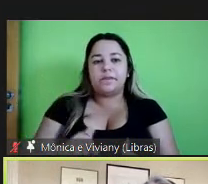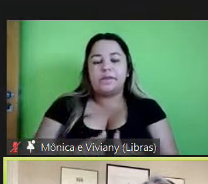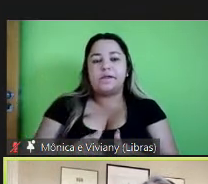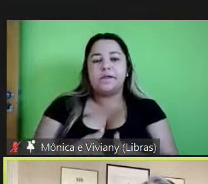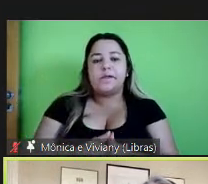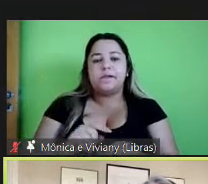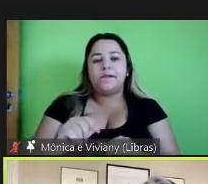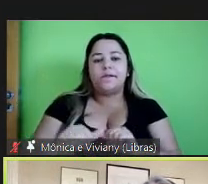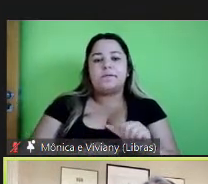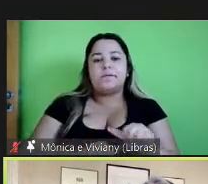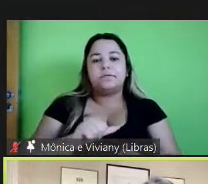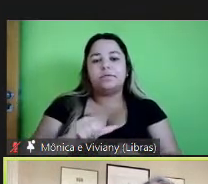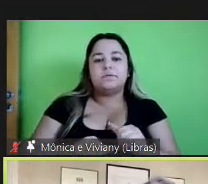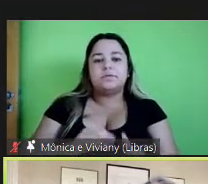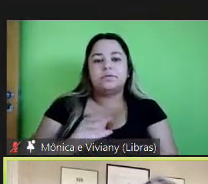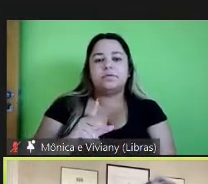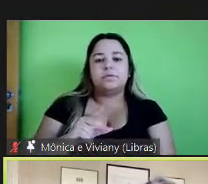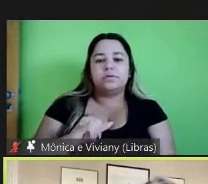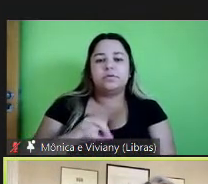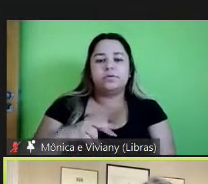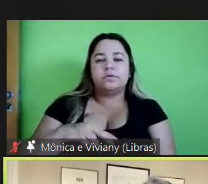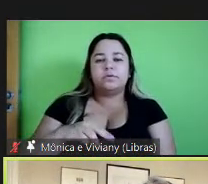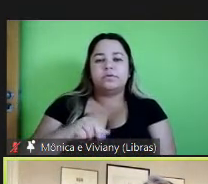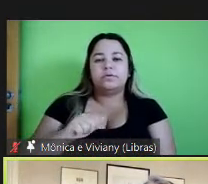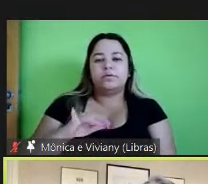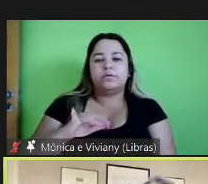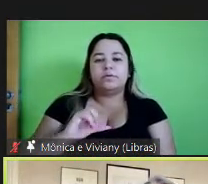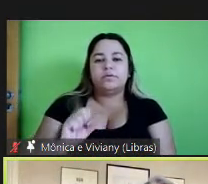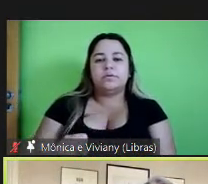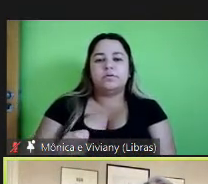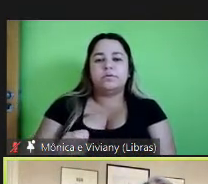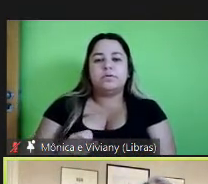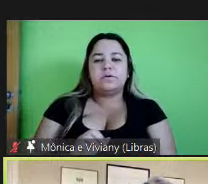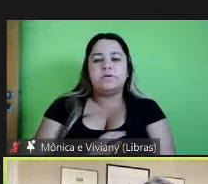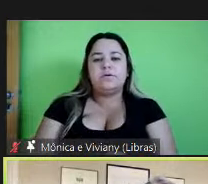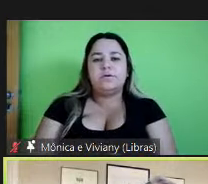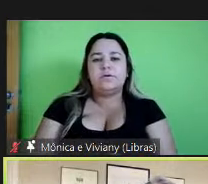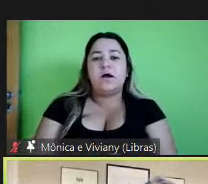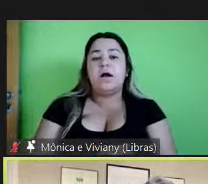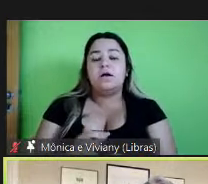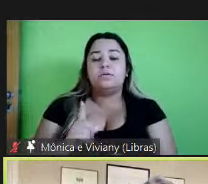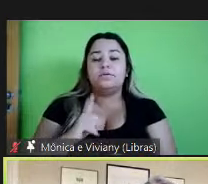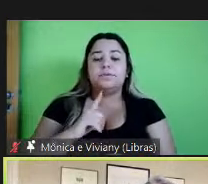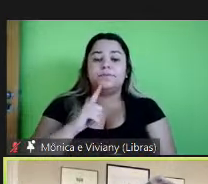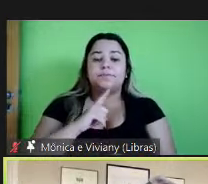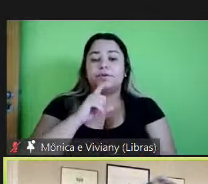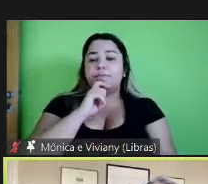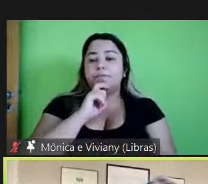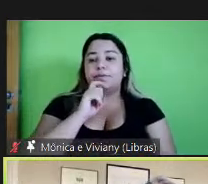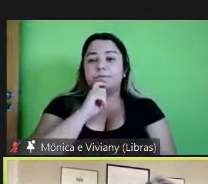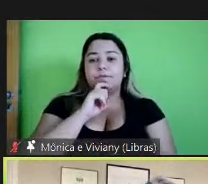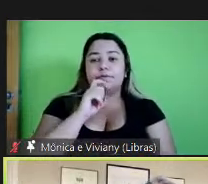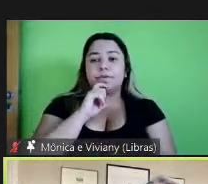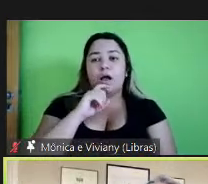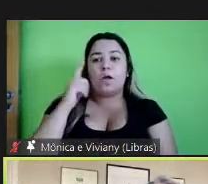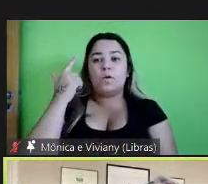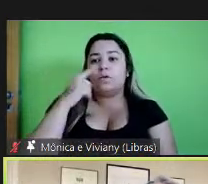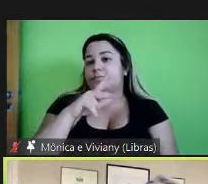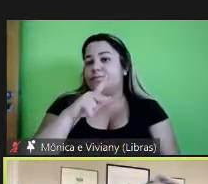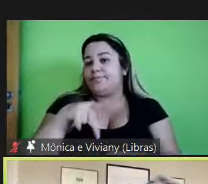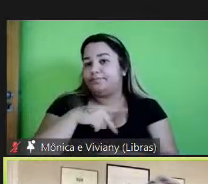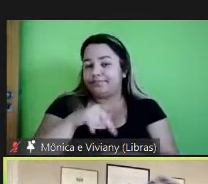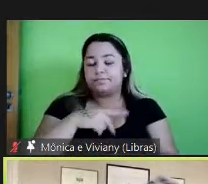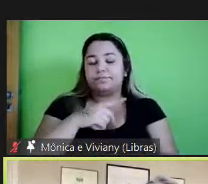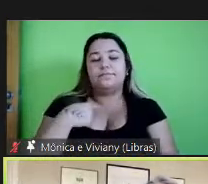of -15. And also, like many other countries, we in Canada have been seeing a shift in the demographics